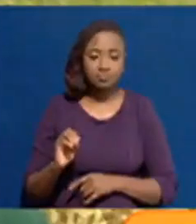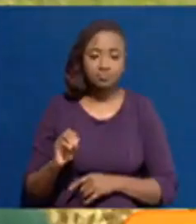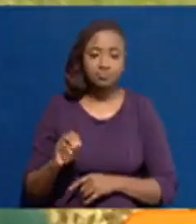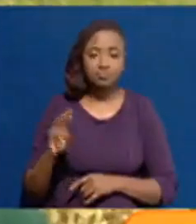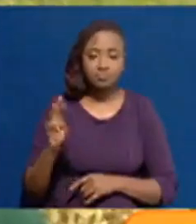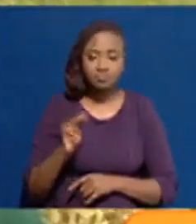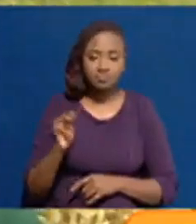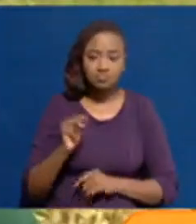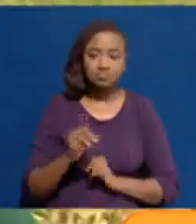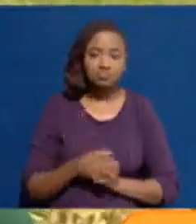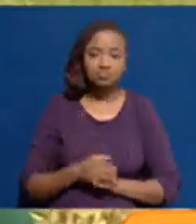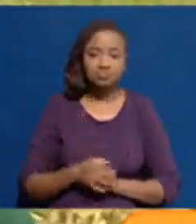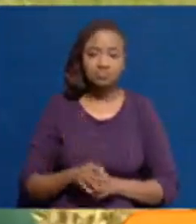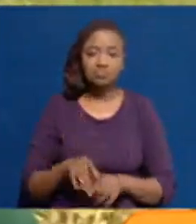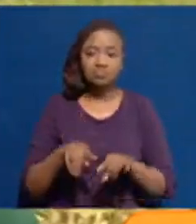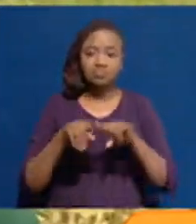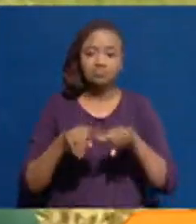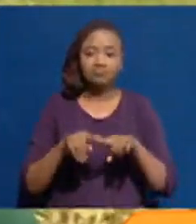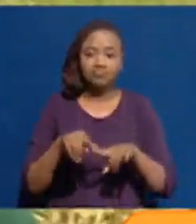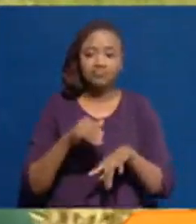Depending on traditional